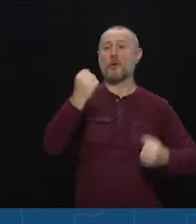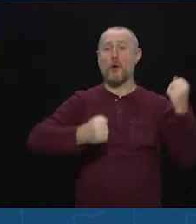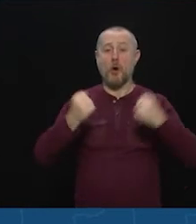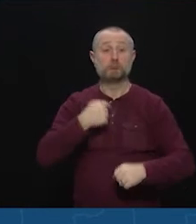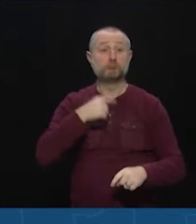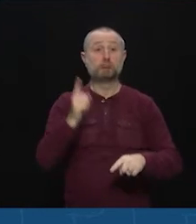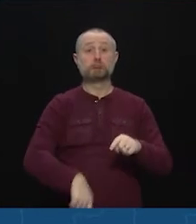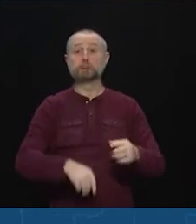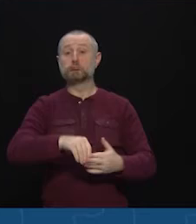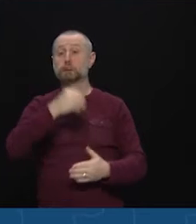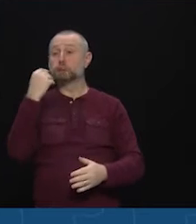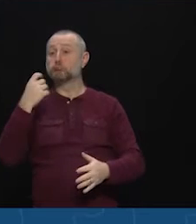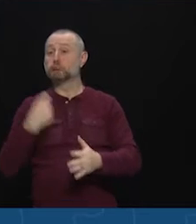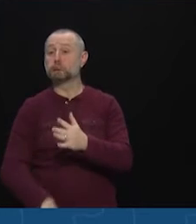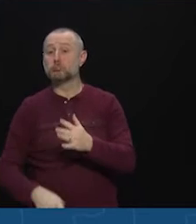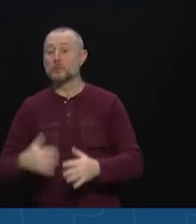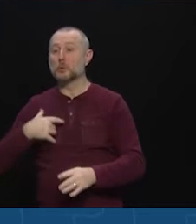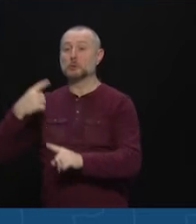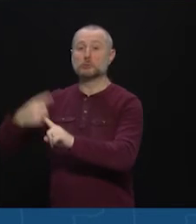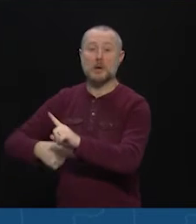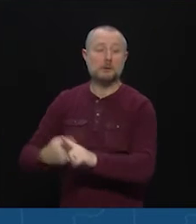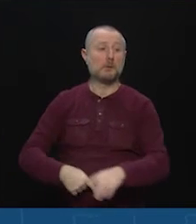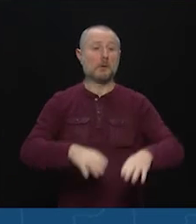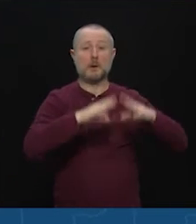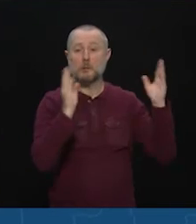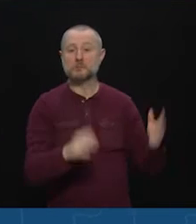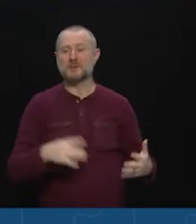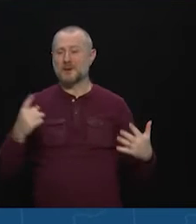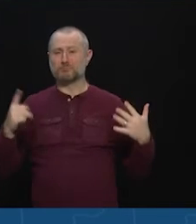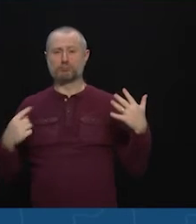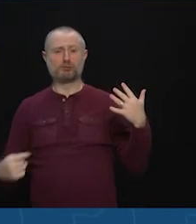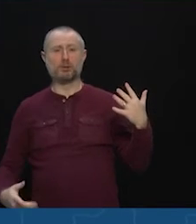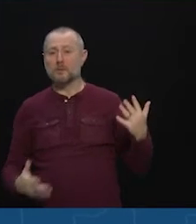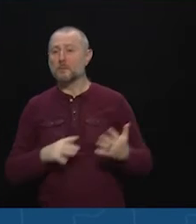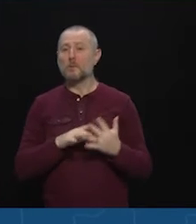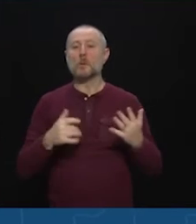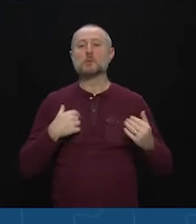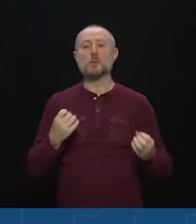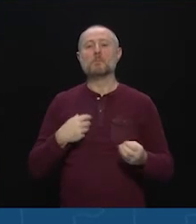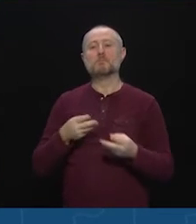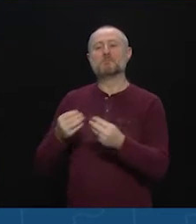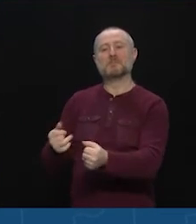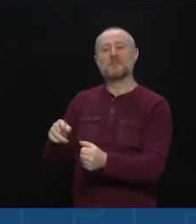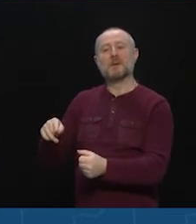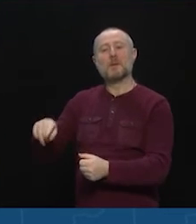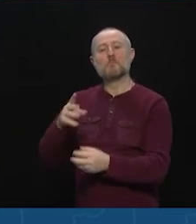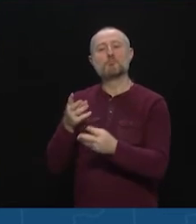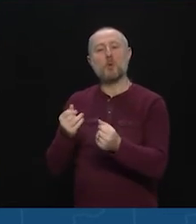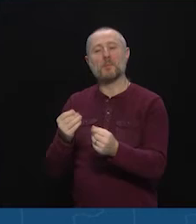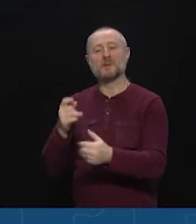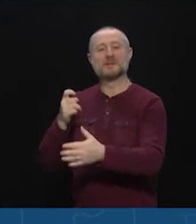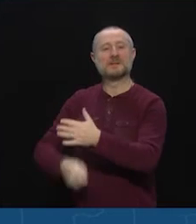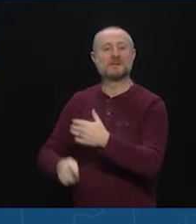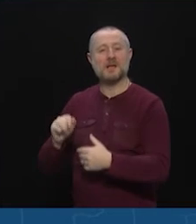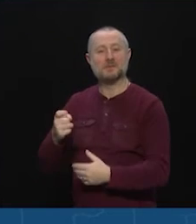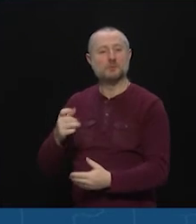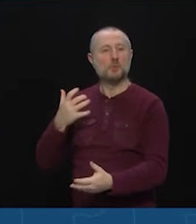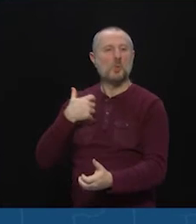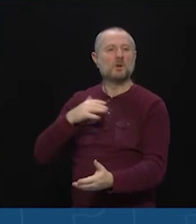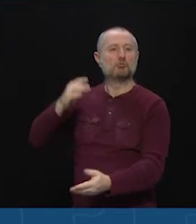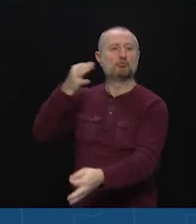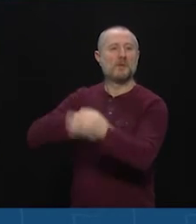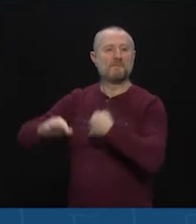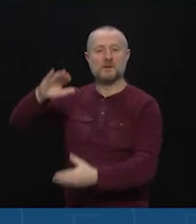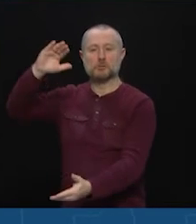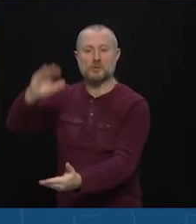units, housing. So we want to provide property tax relief. So we have $2.2 billion rebate going to about 2.5 million